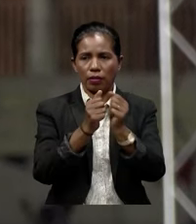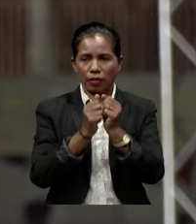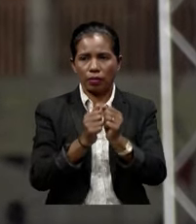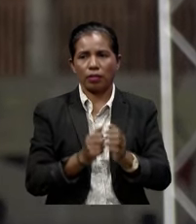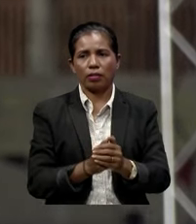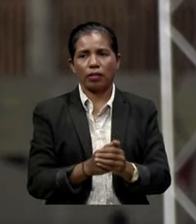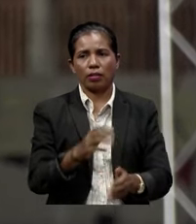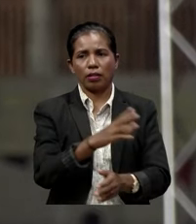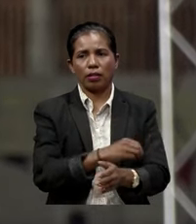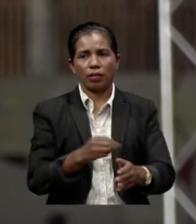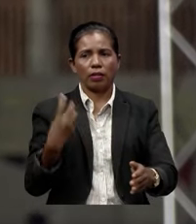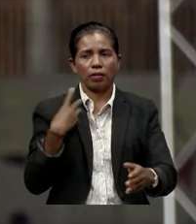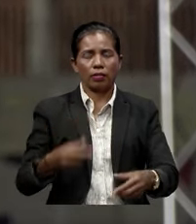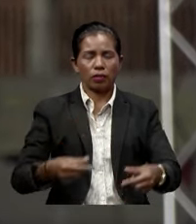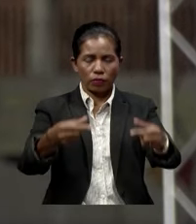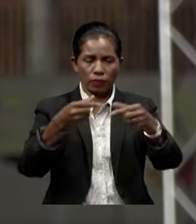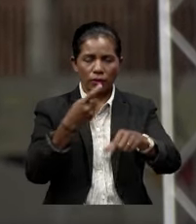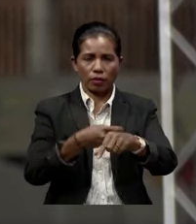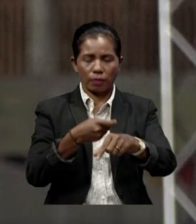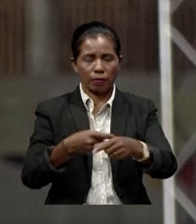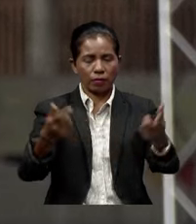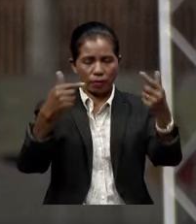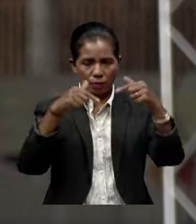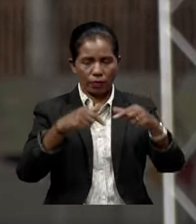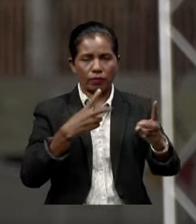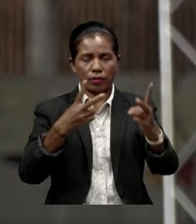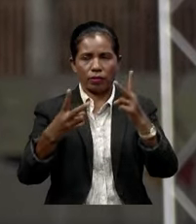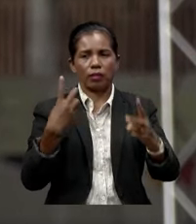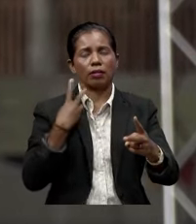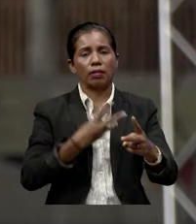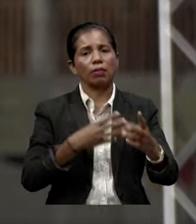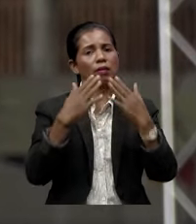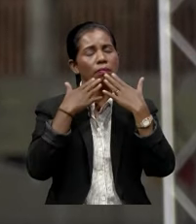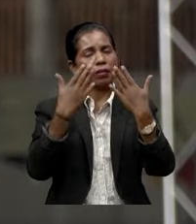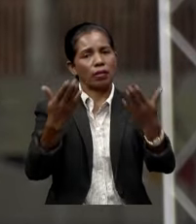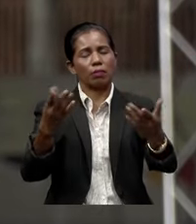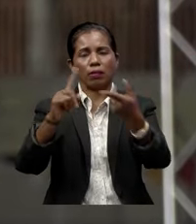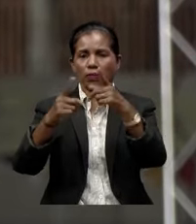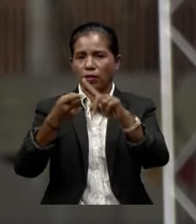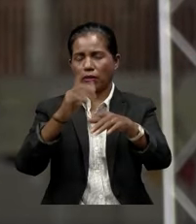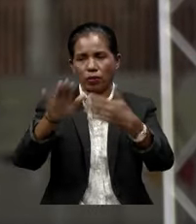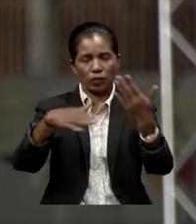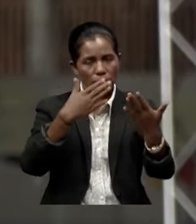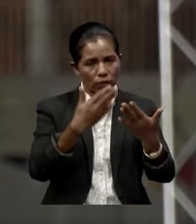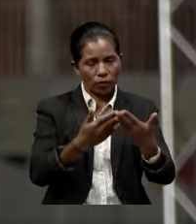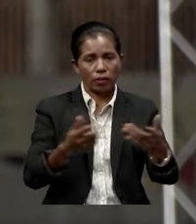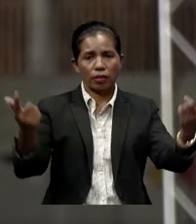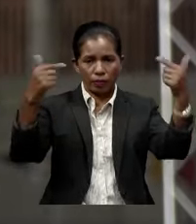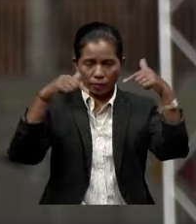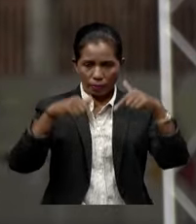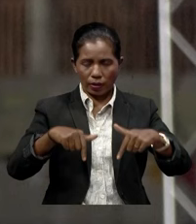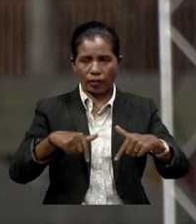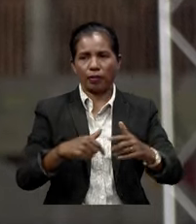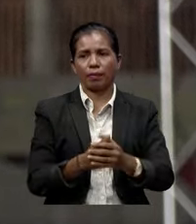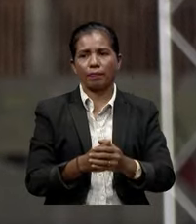the difficult time that you face it. Thank you, all the friends that came